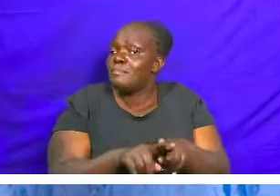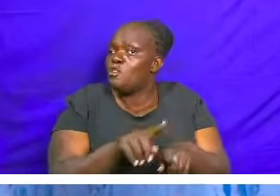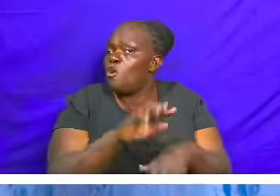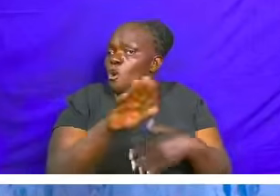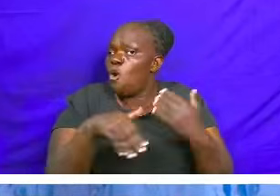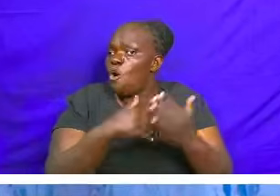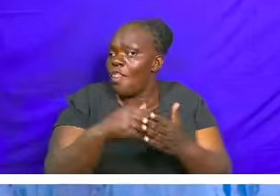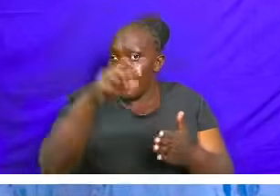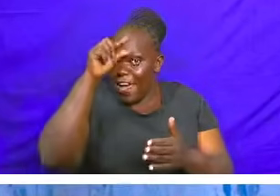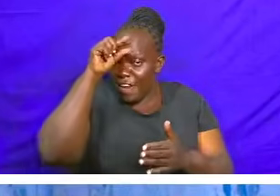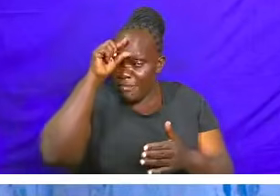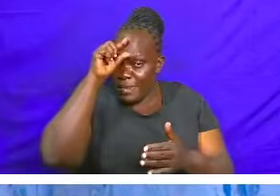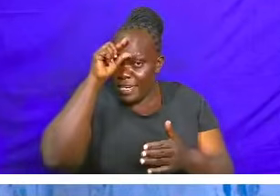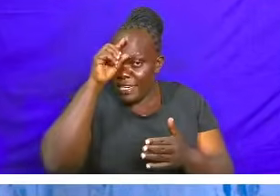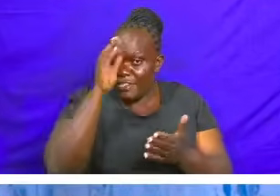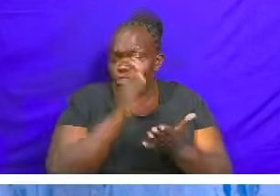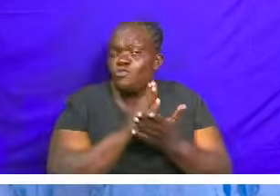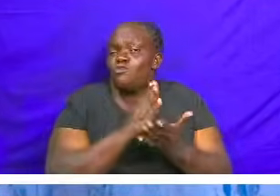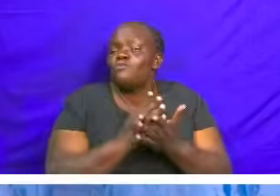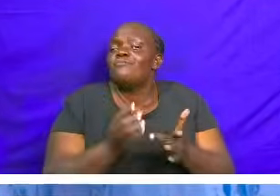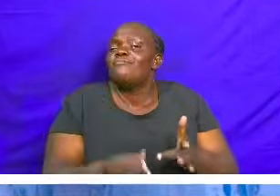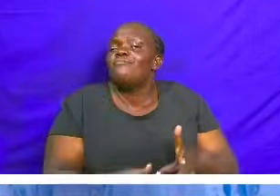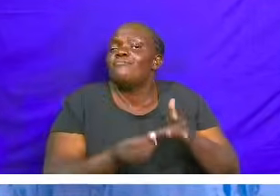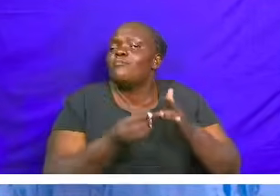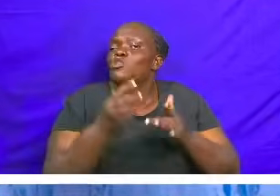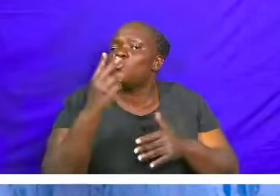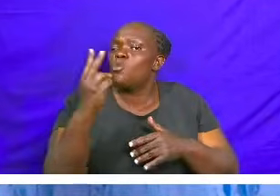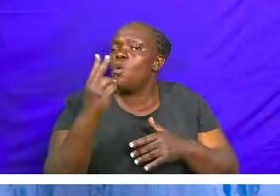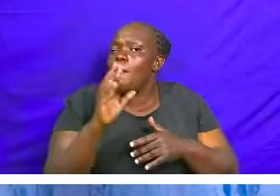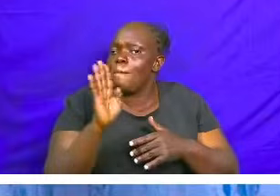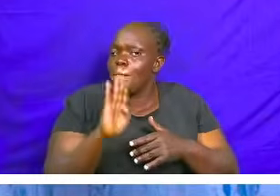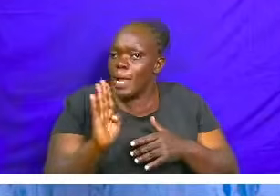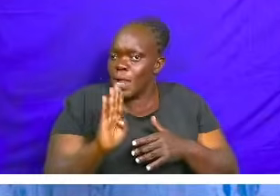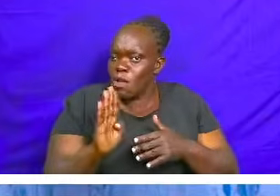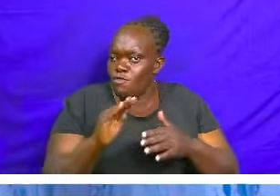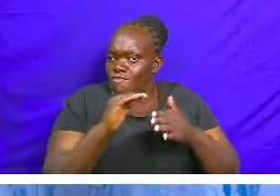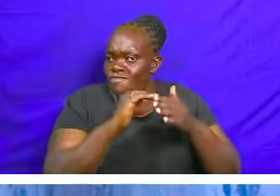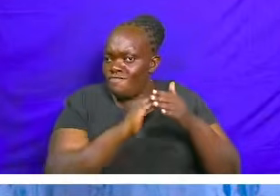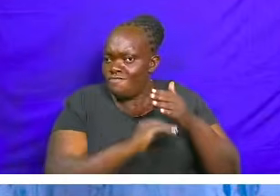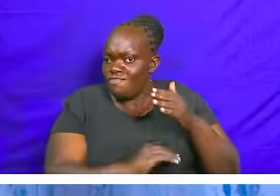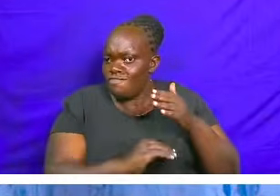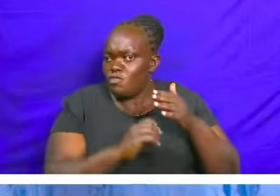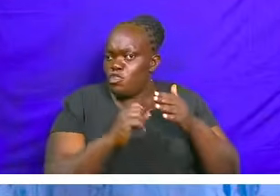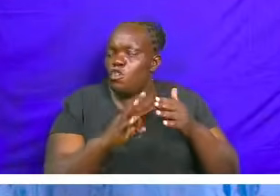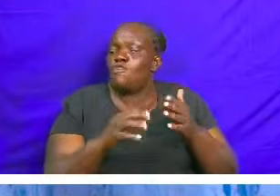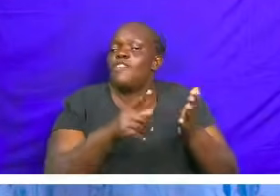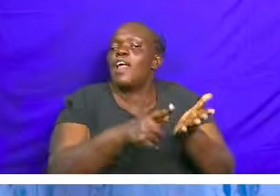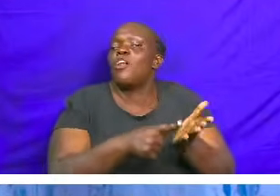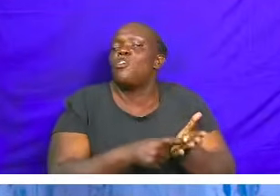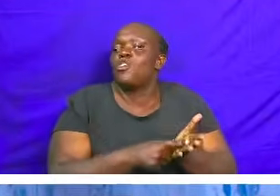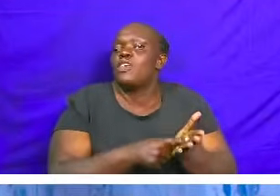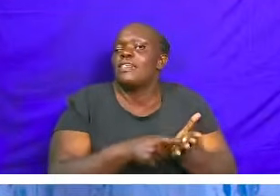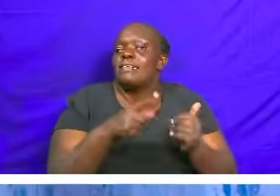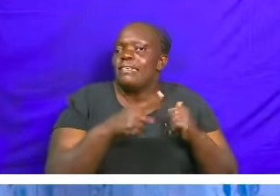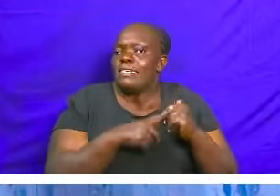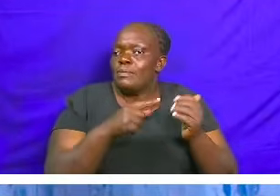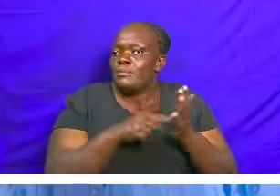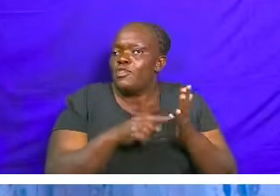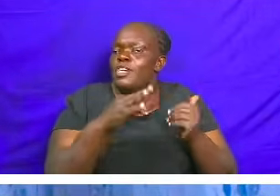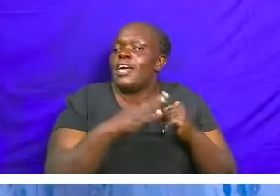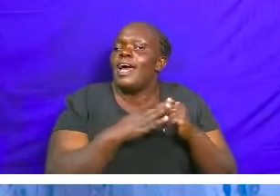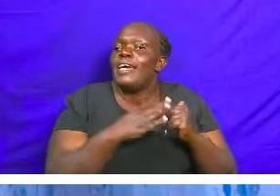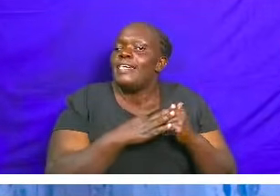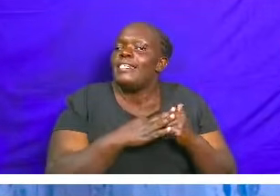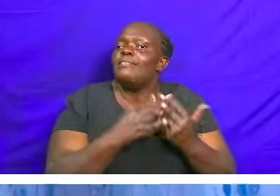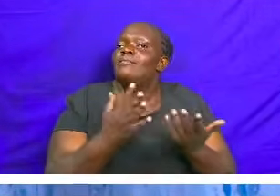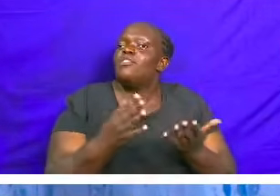the government has set aside 2 billion shillings for reduction of the debt of 6.8 billion in the coffee